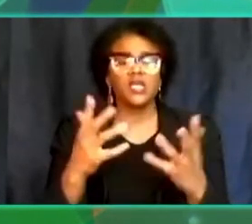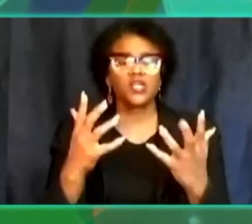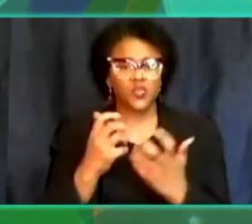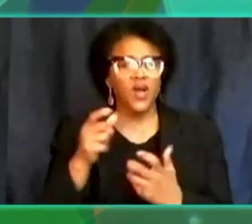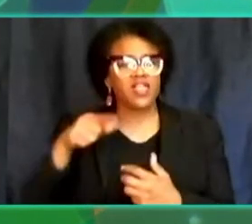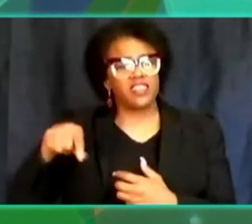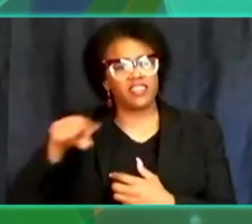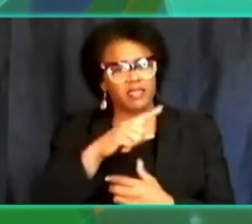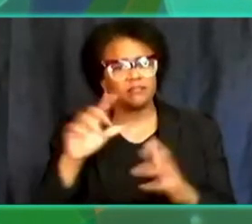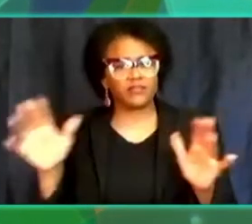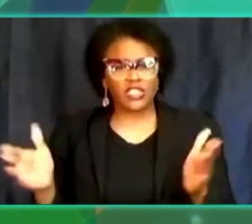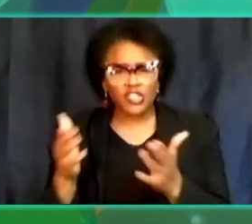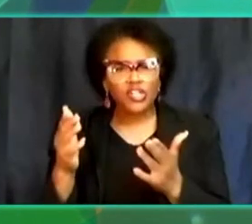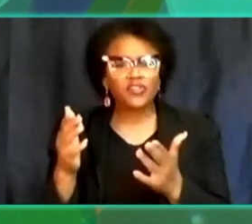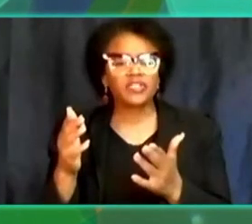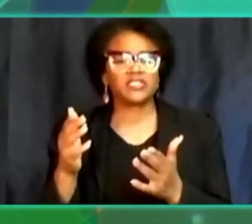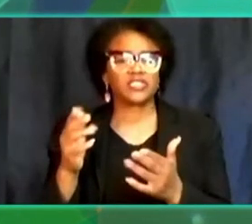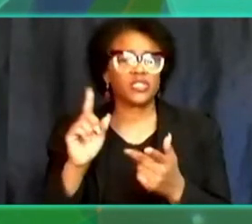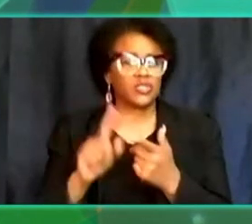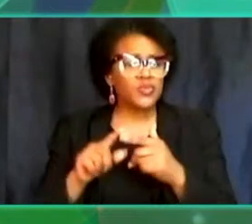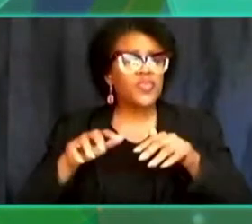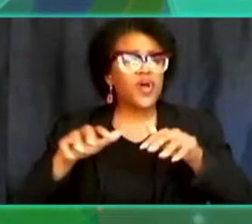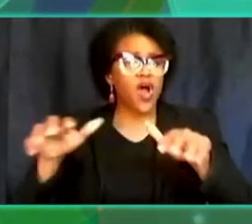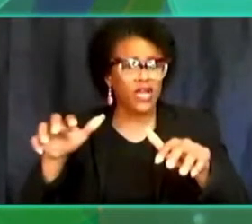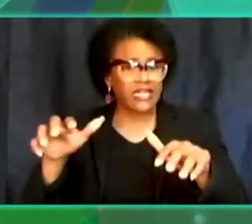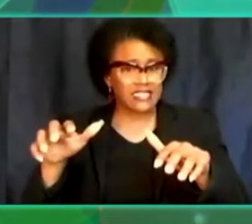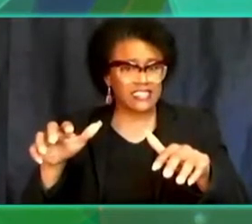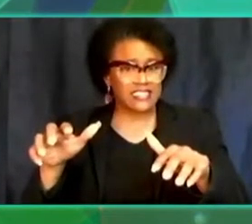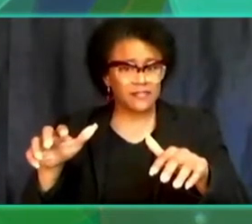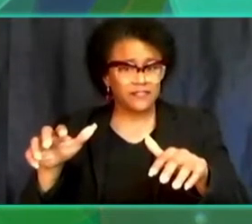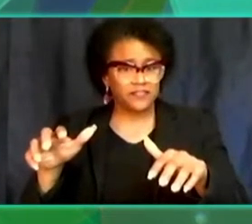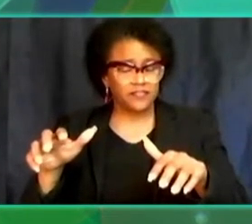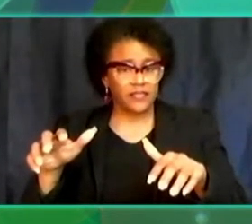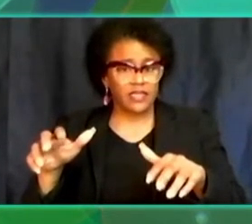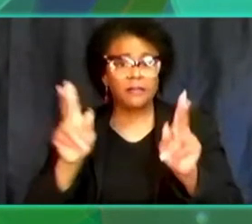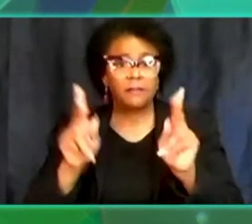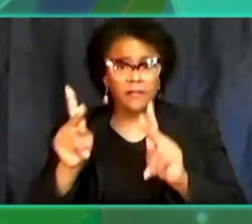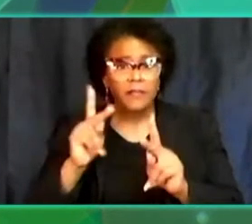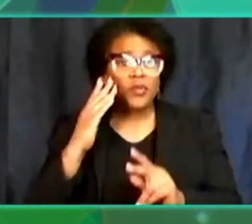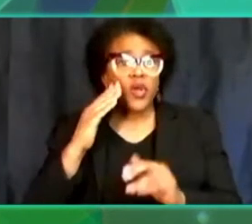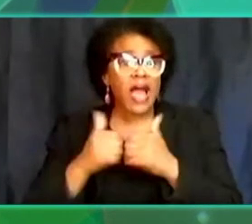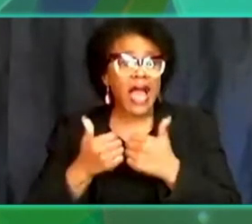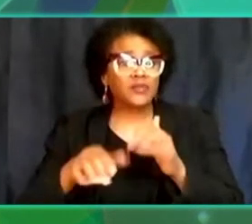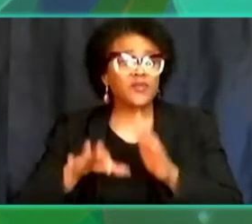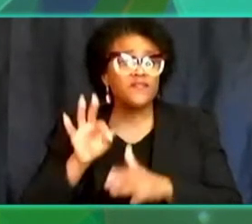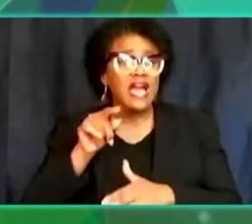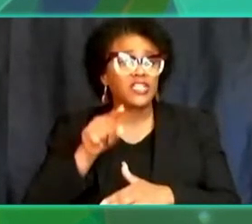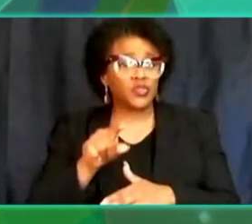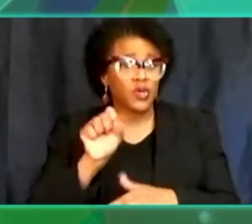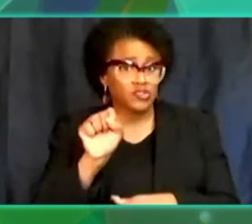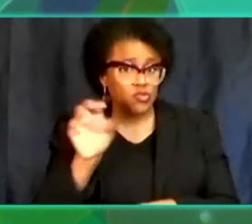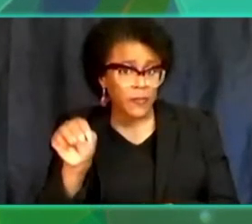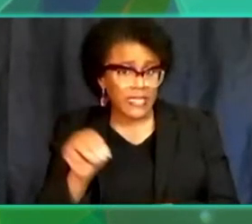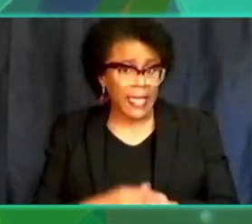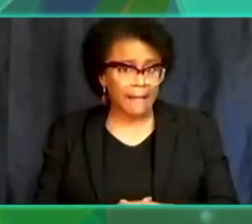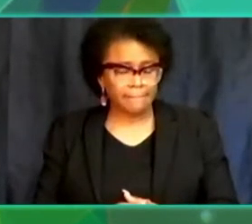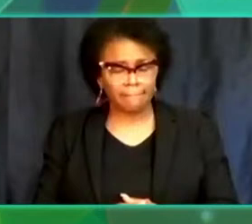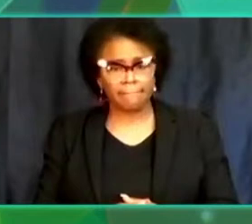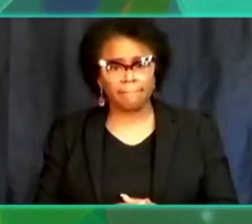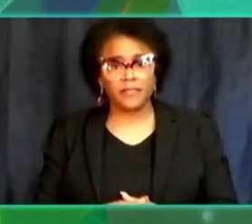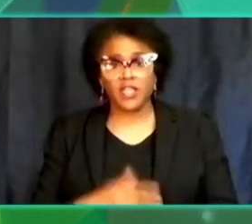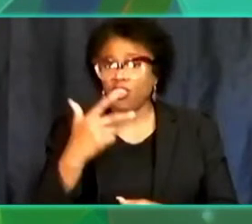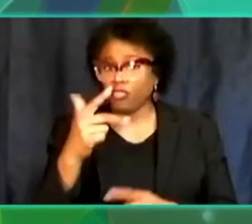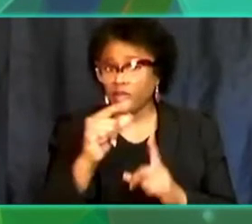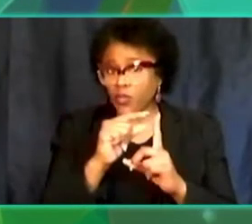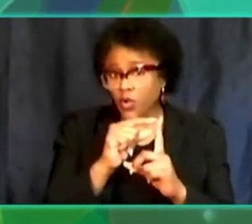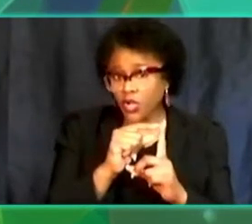encouragement to the audience and let people know where to find you on social media. So three